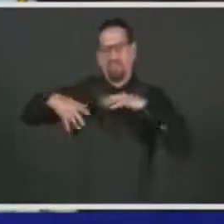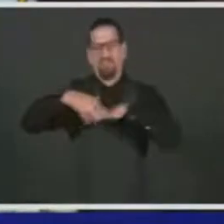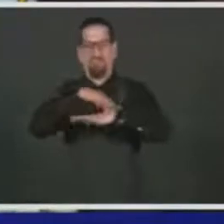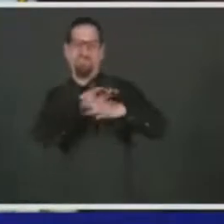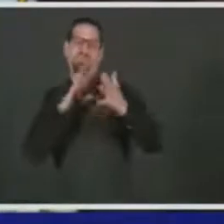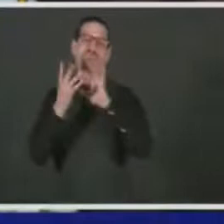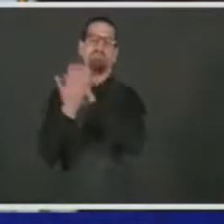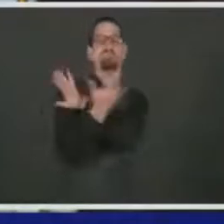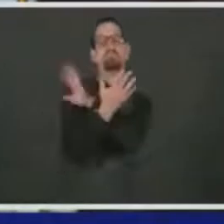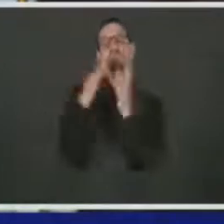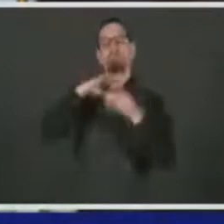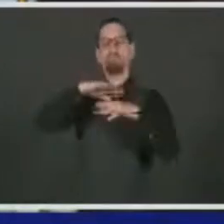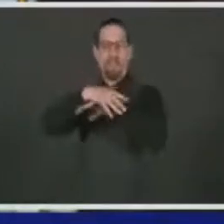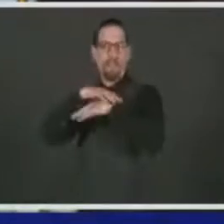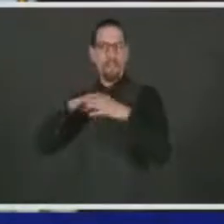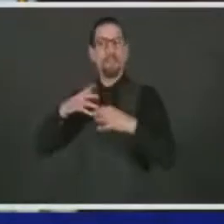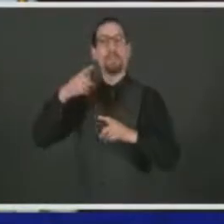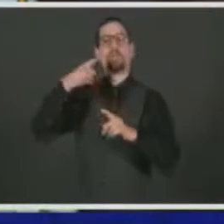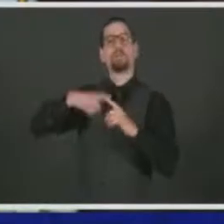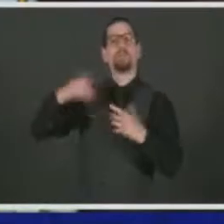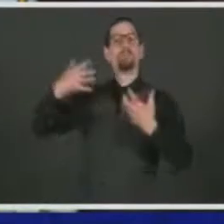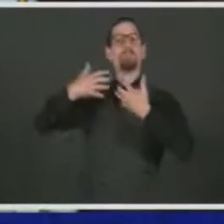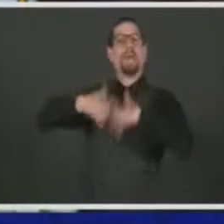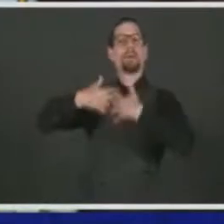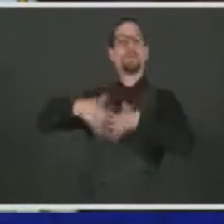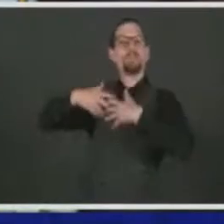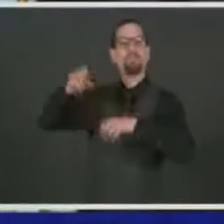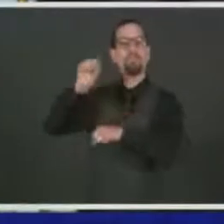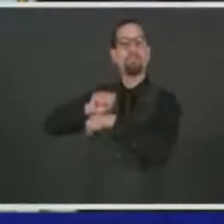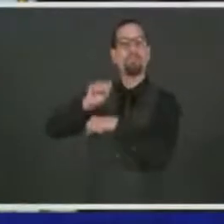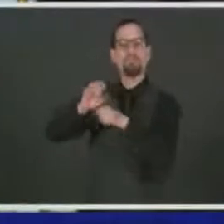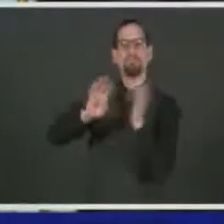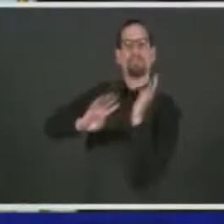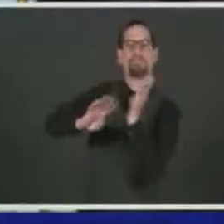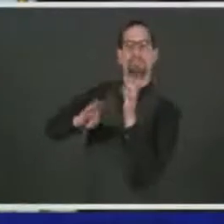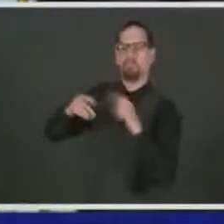closely. It's really important that we keep our eye on that,